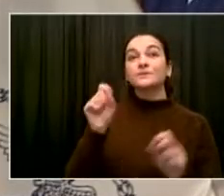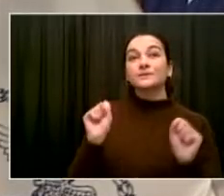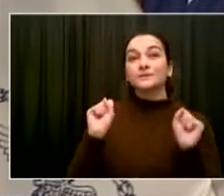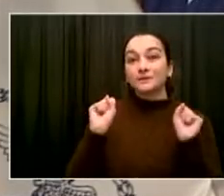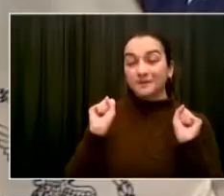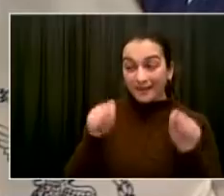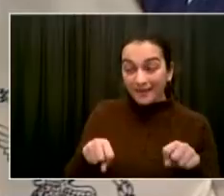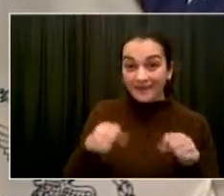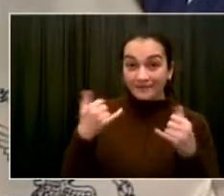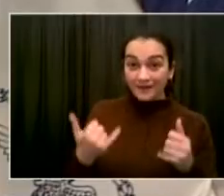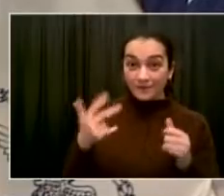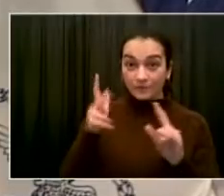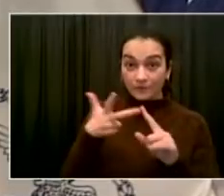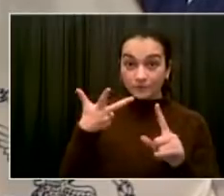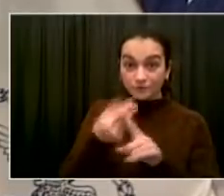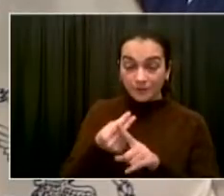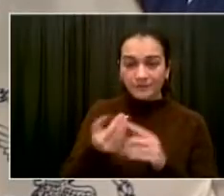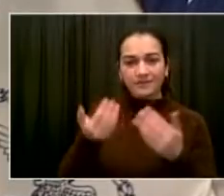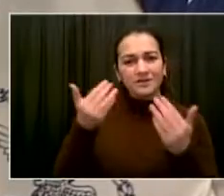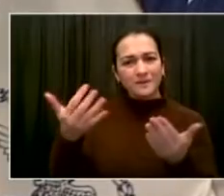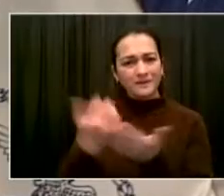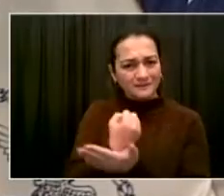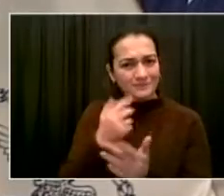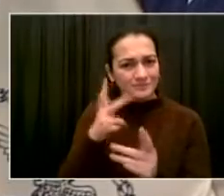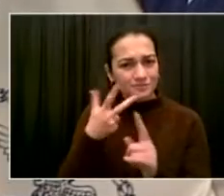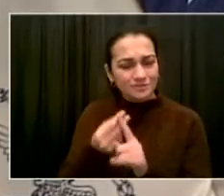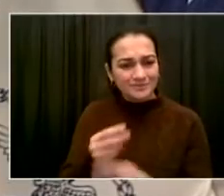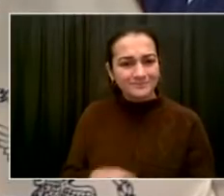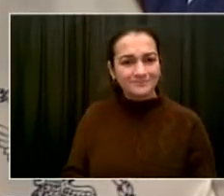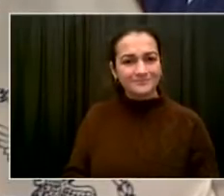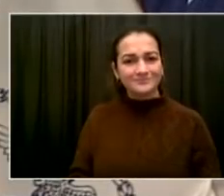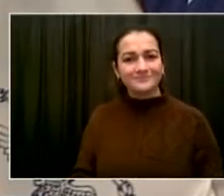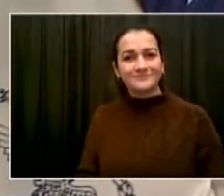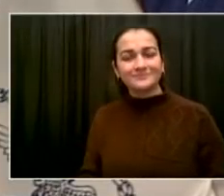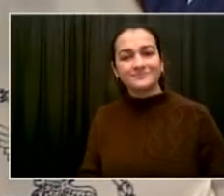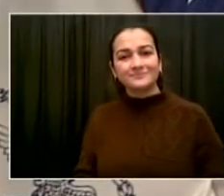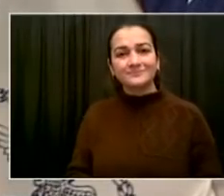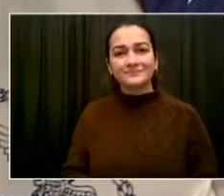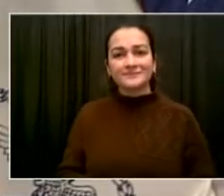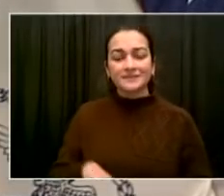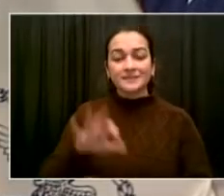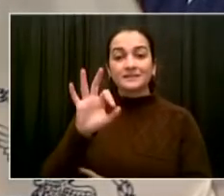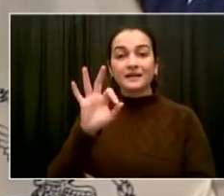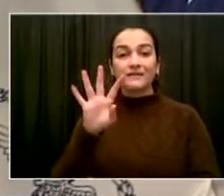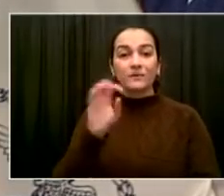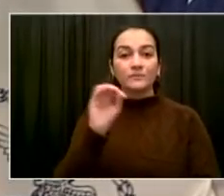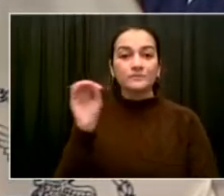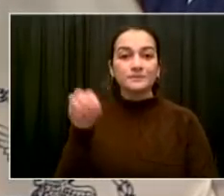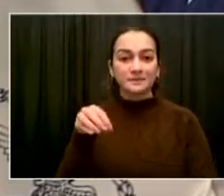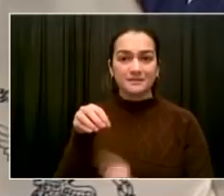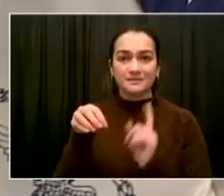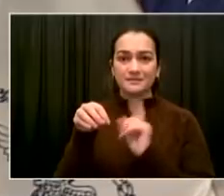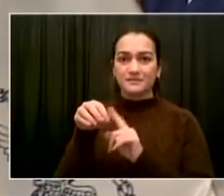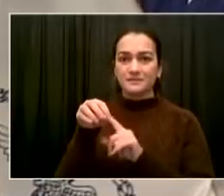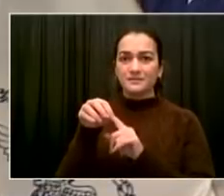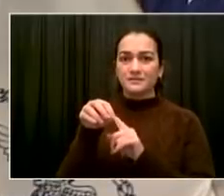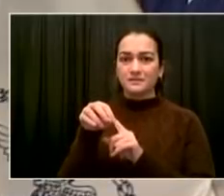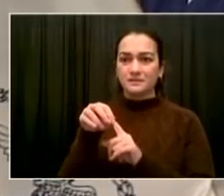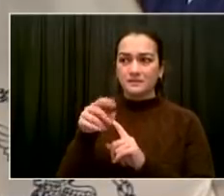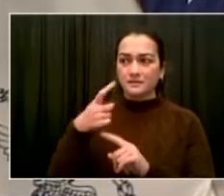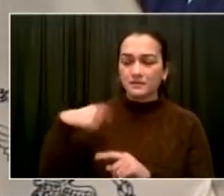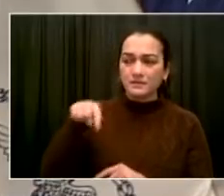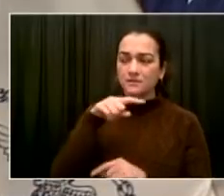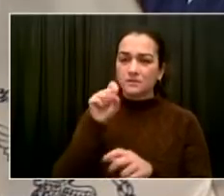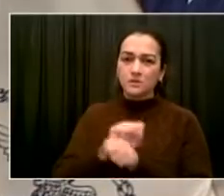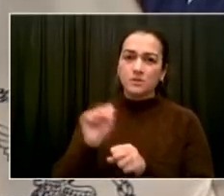vaccinated to begin with makes the city workforce different than almost any place else in America in terms of its ability to handle